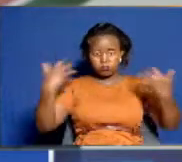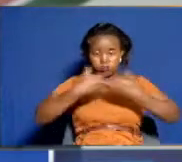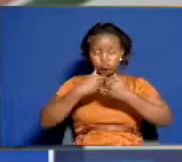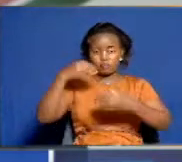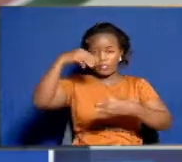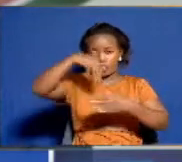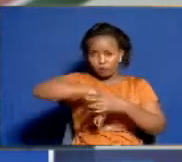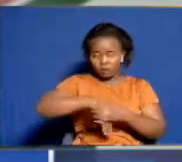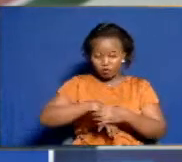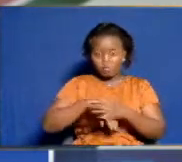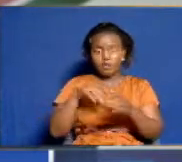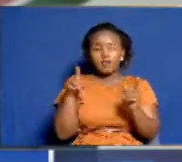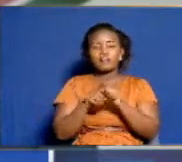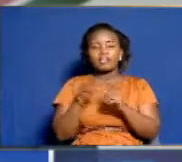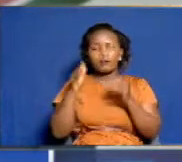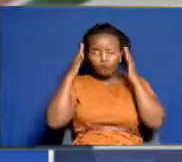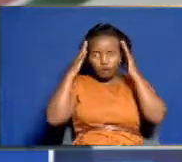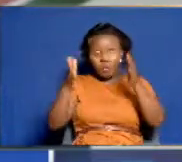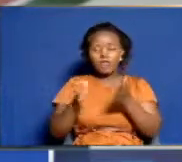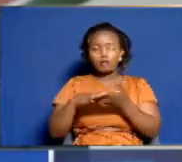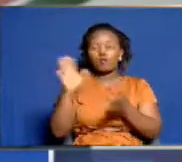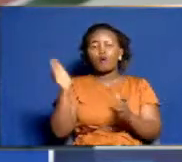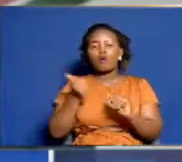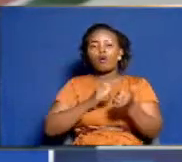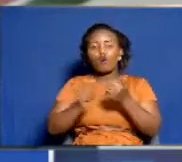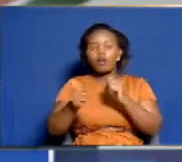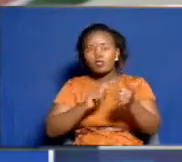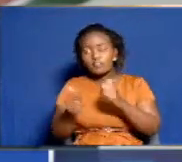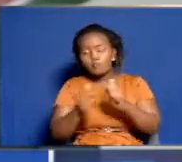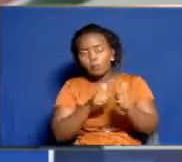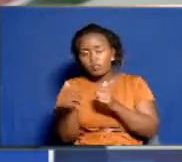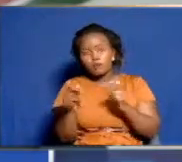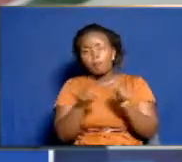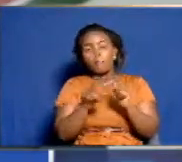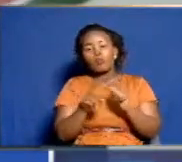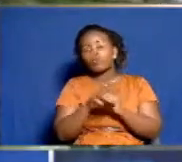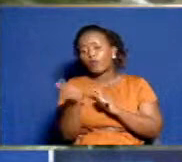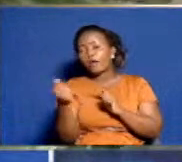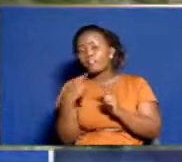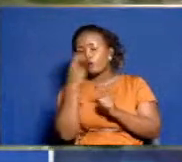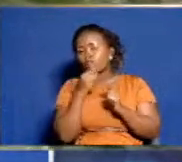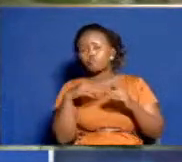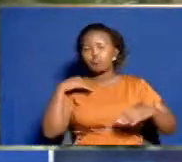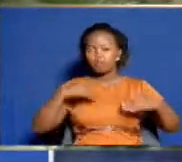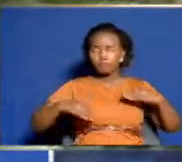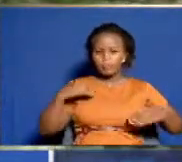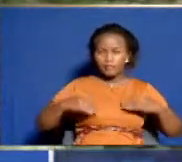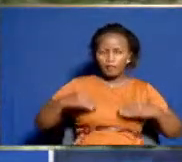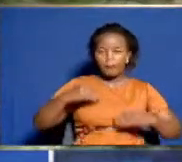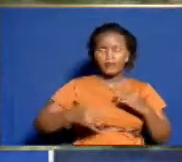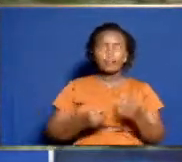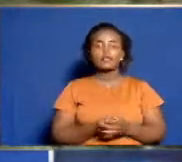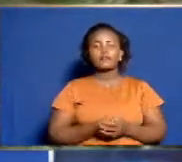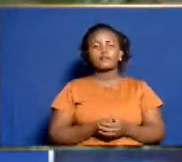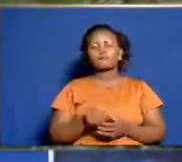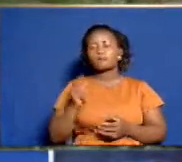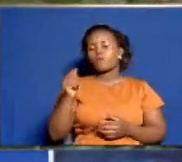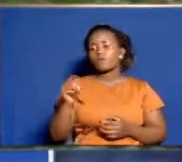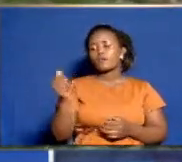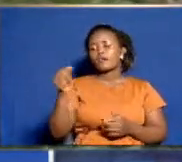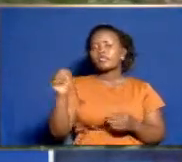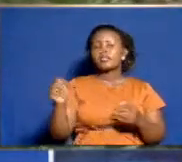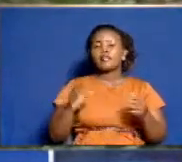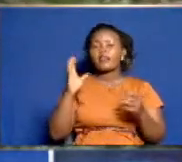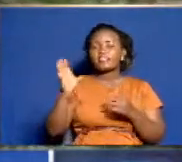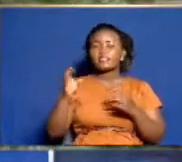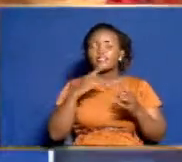education and sport to learners, including those with disabilities. Teacher Service Commission say they have completed